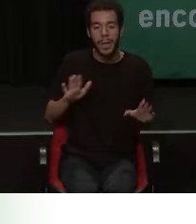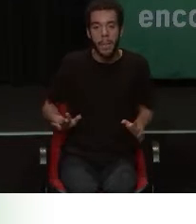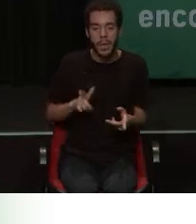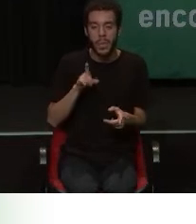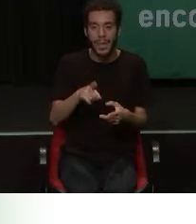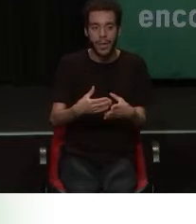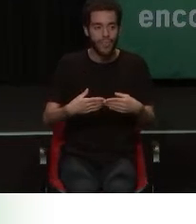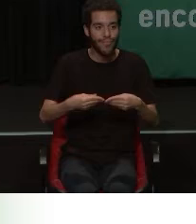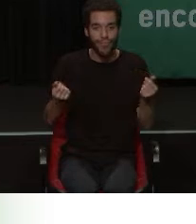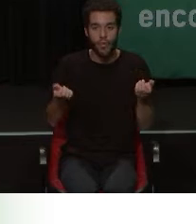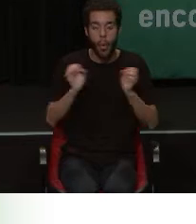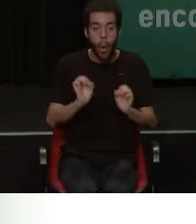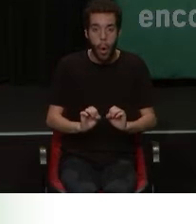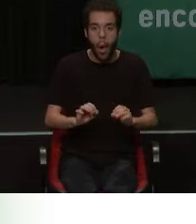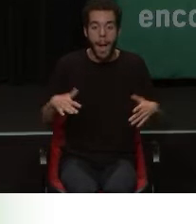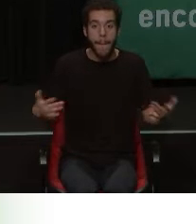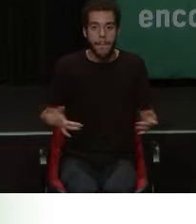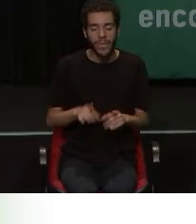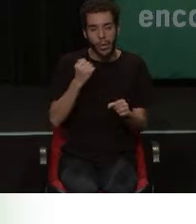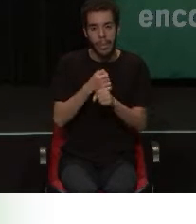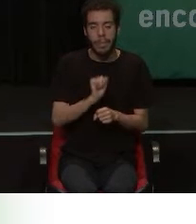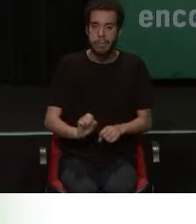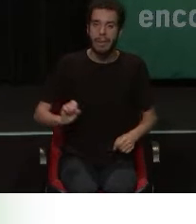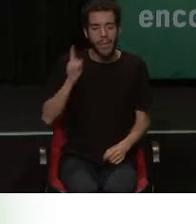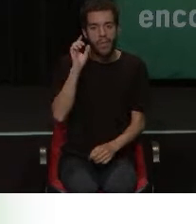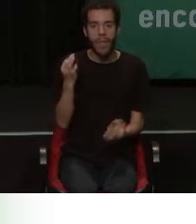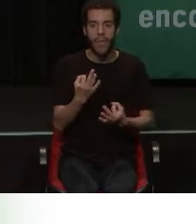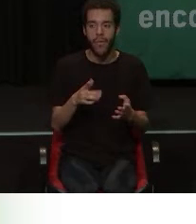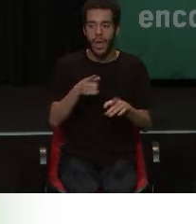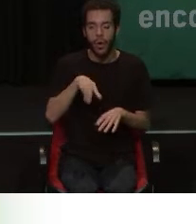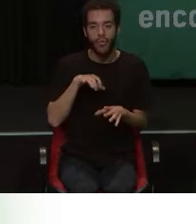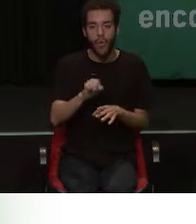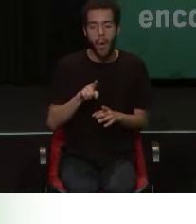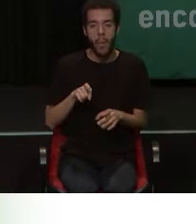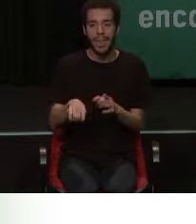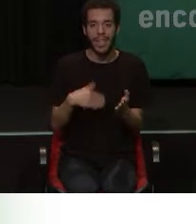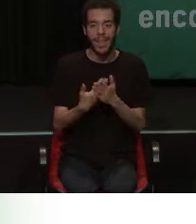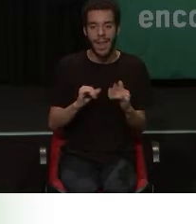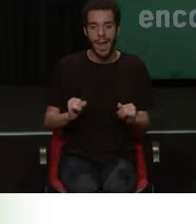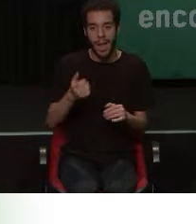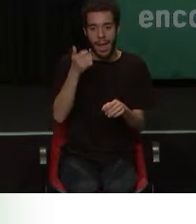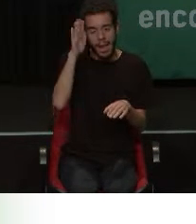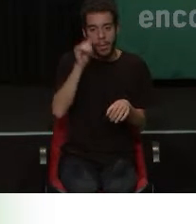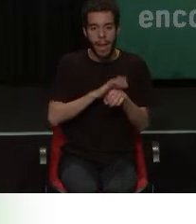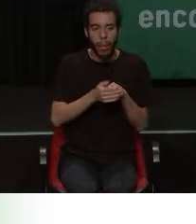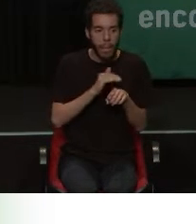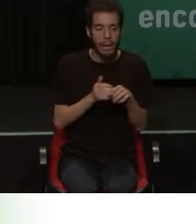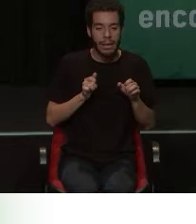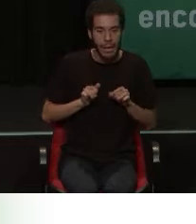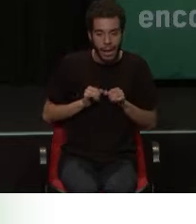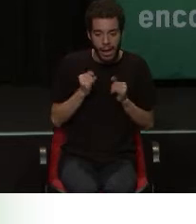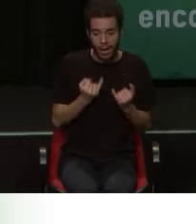to antibiotics. This is important because the first detections were in